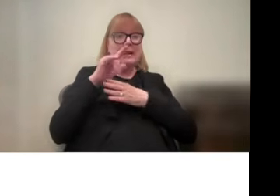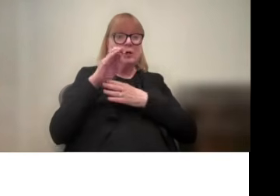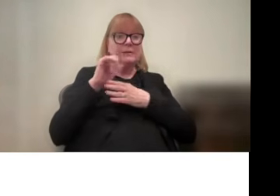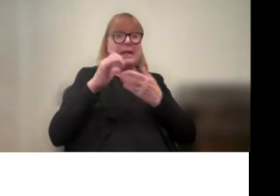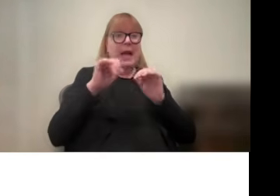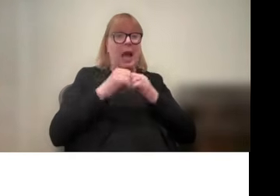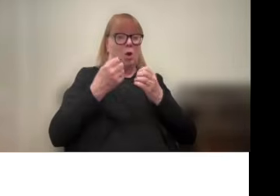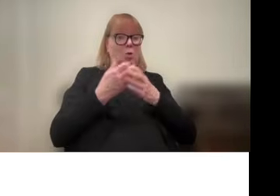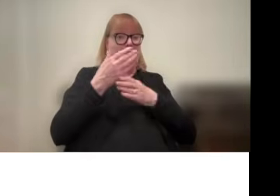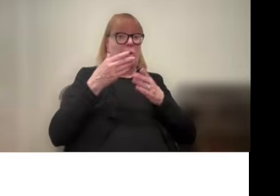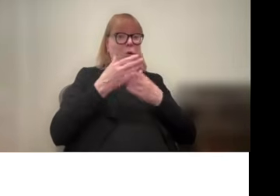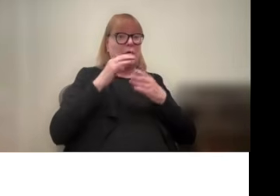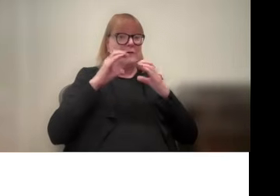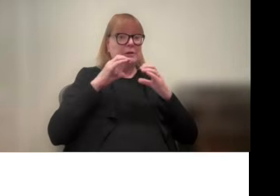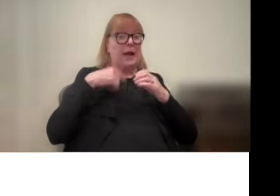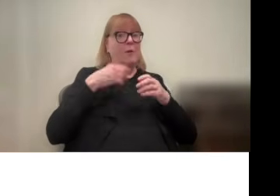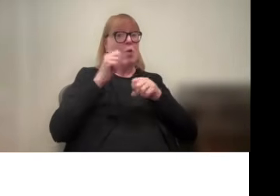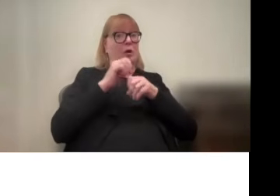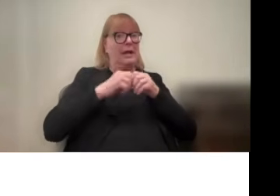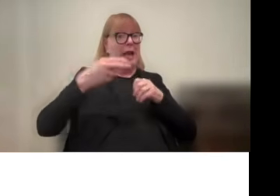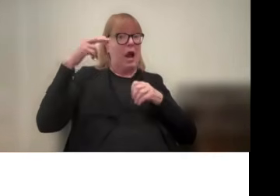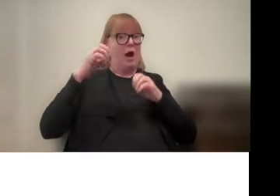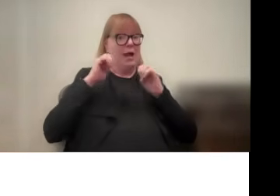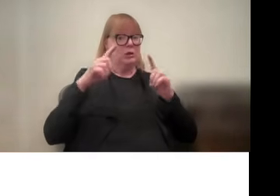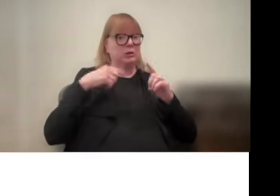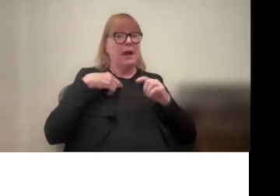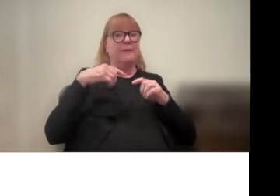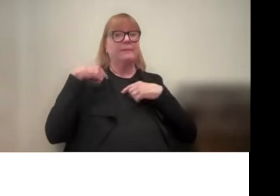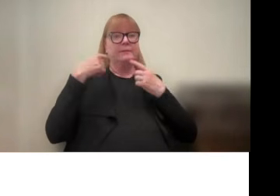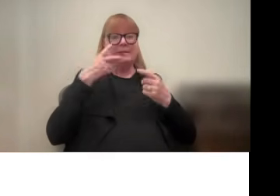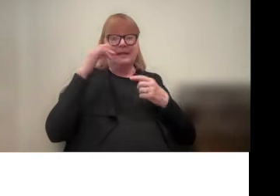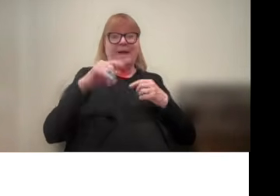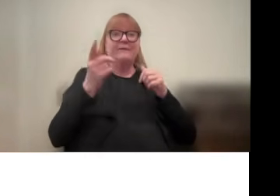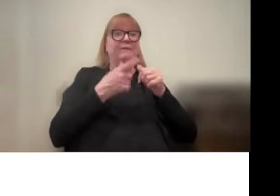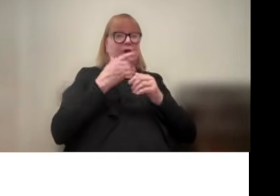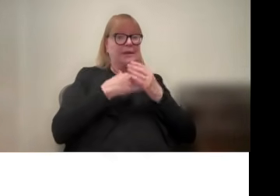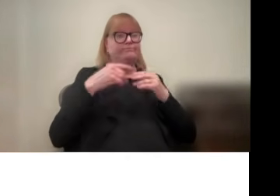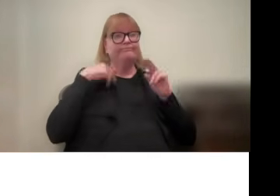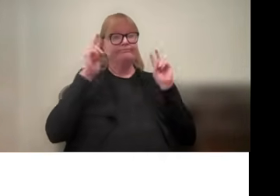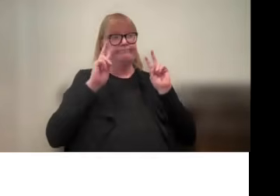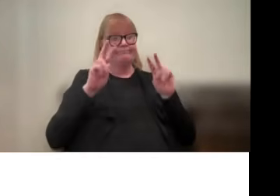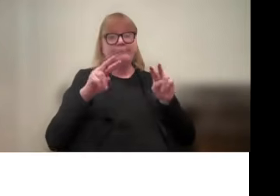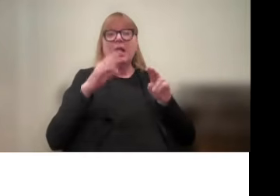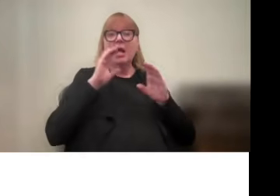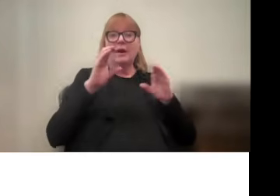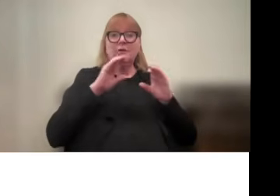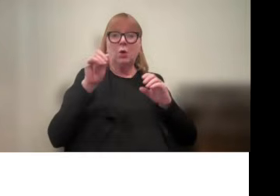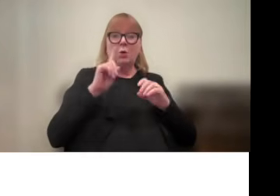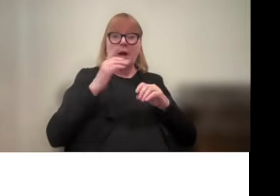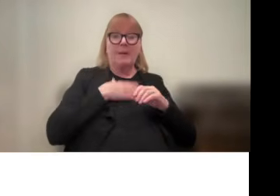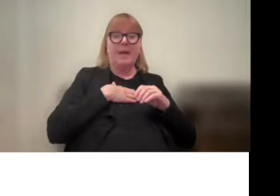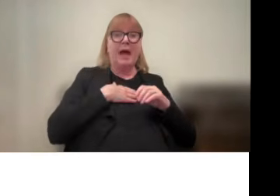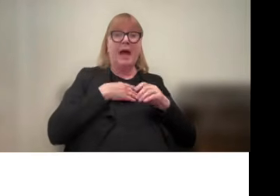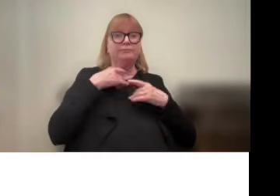conversation. As someone who has worked in higher education, I have seen this firsthand that conversation is really where minds are